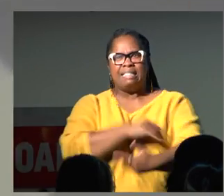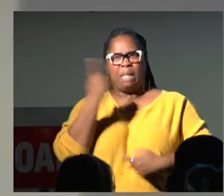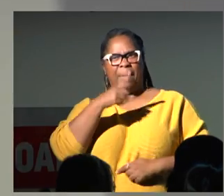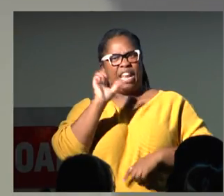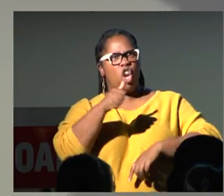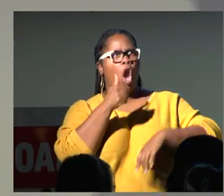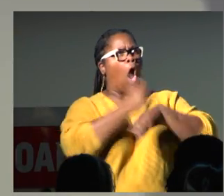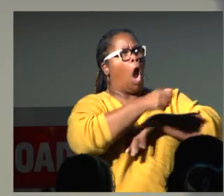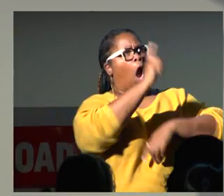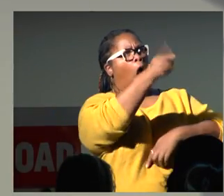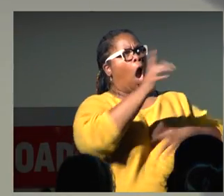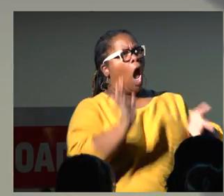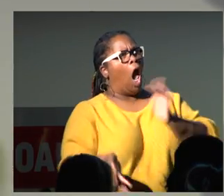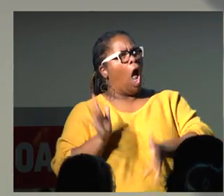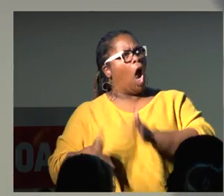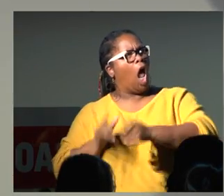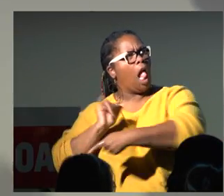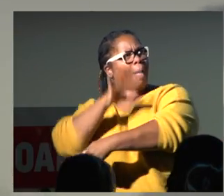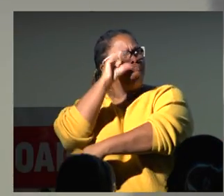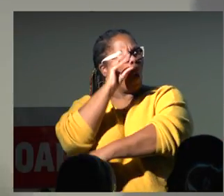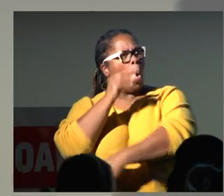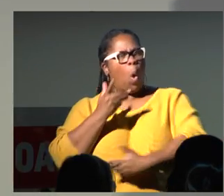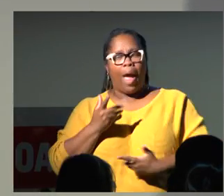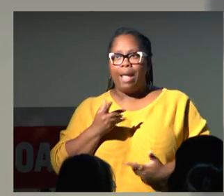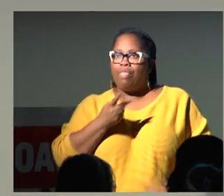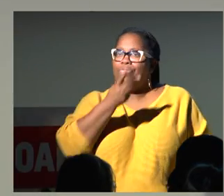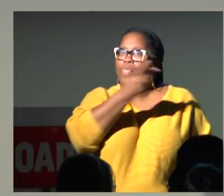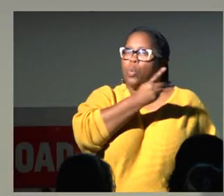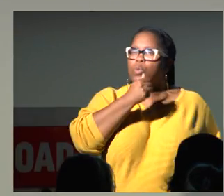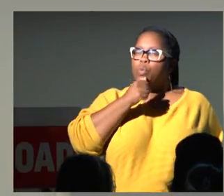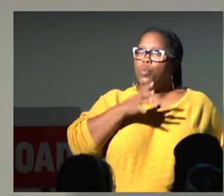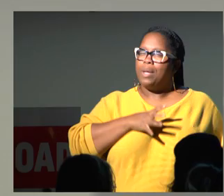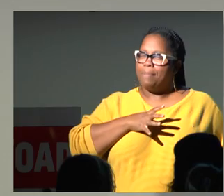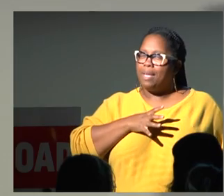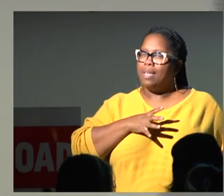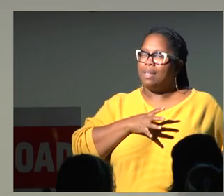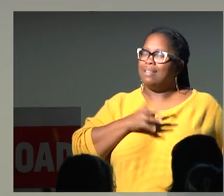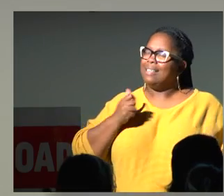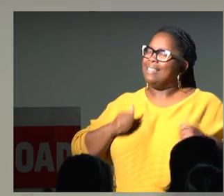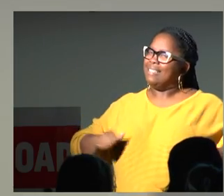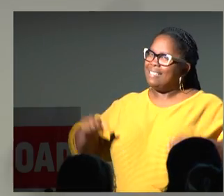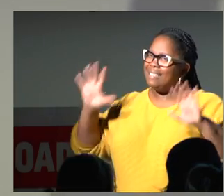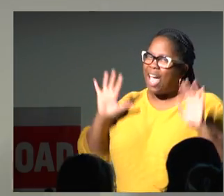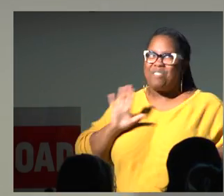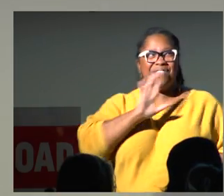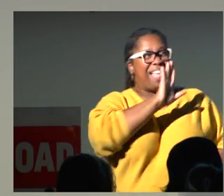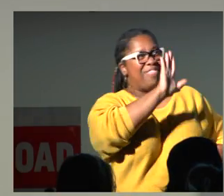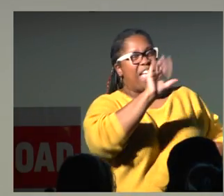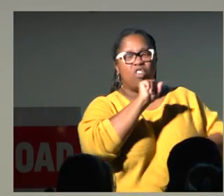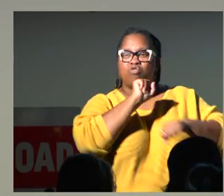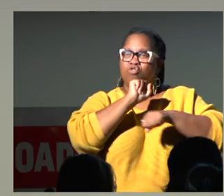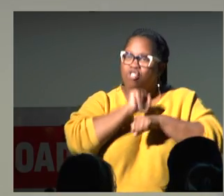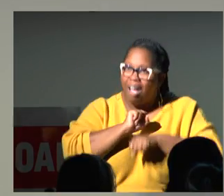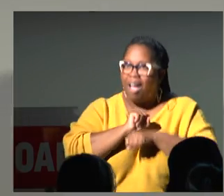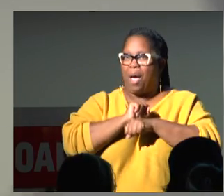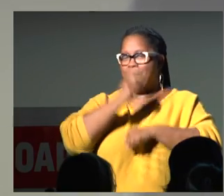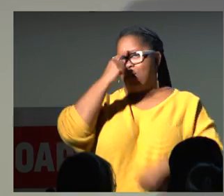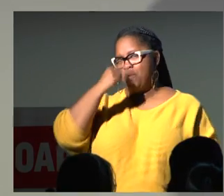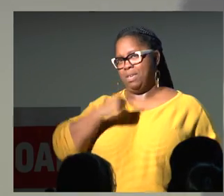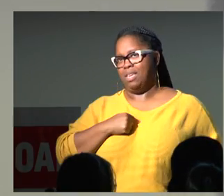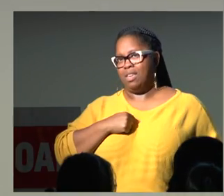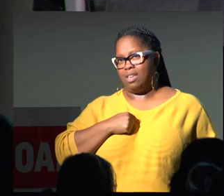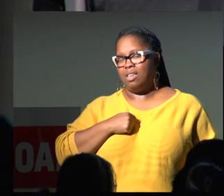accuse them of molestation. Yep. Those two women sacrificed their jobs for